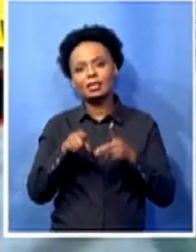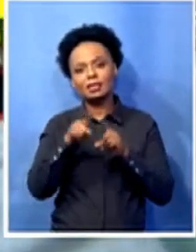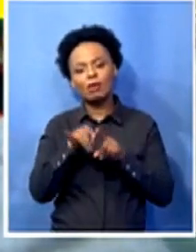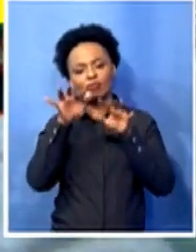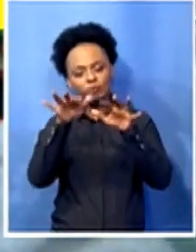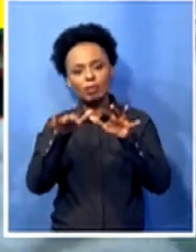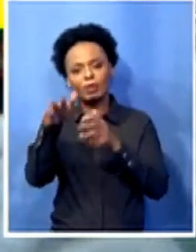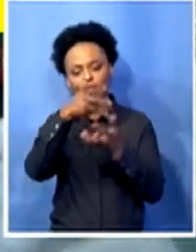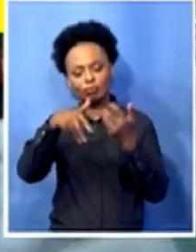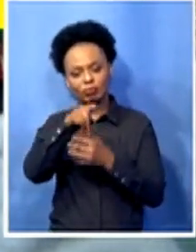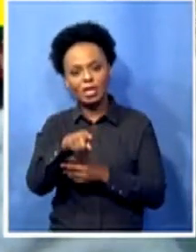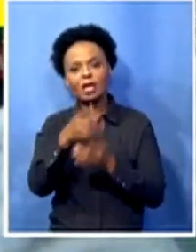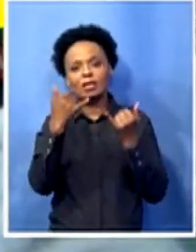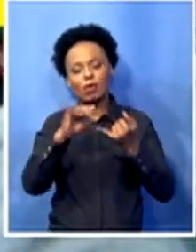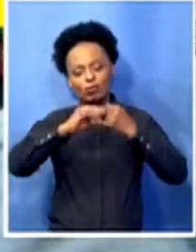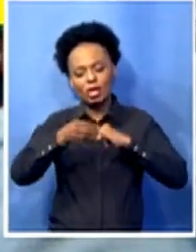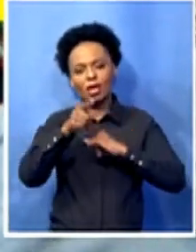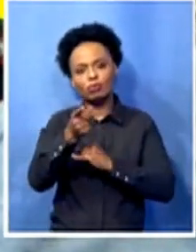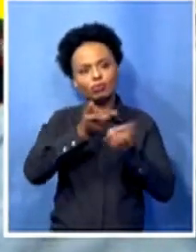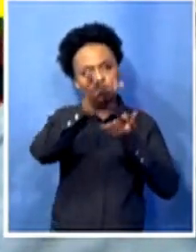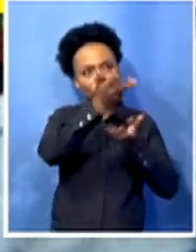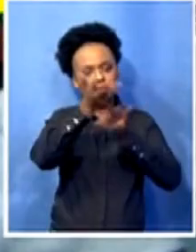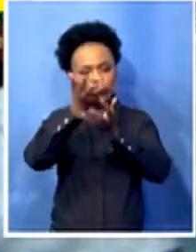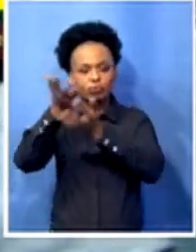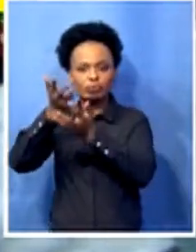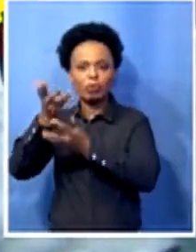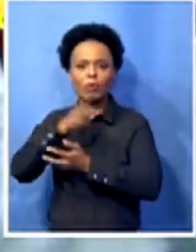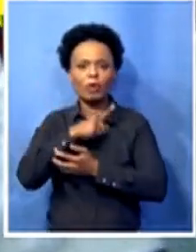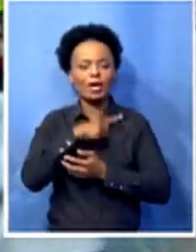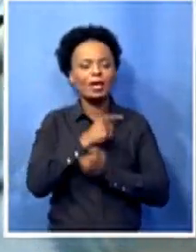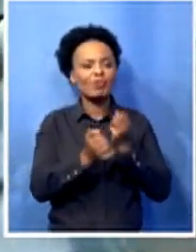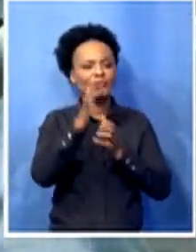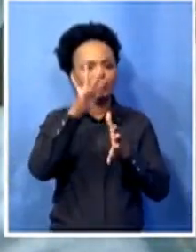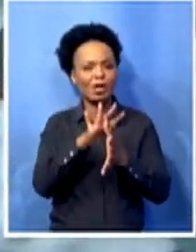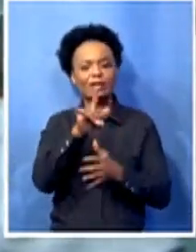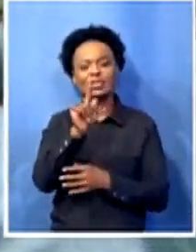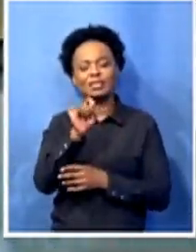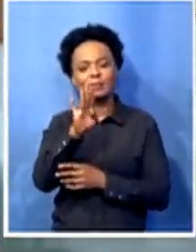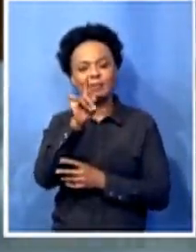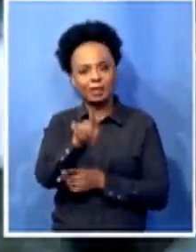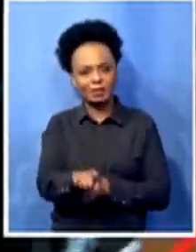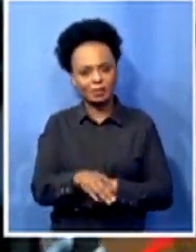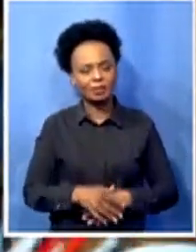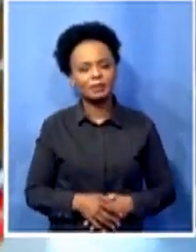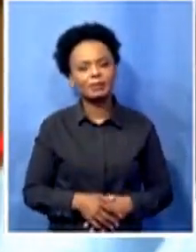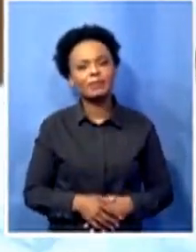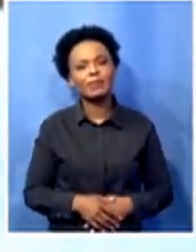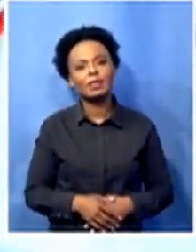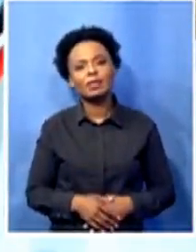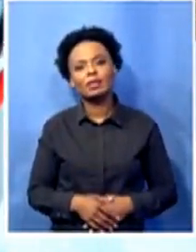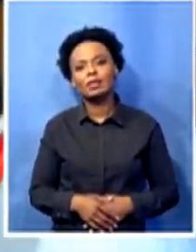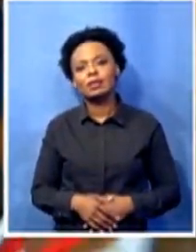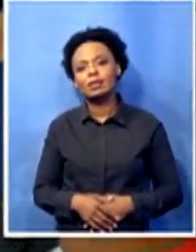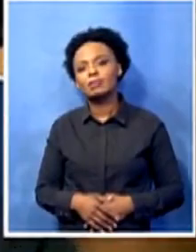TB the priority it deserves to be. We therefore, on behalf of Treatment Action